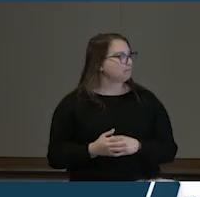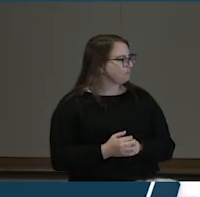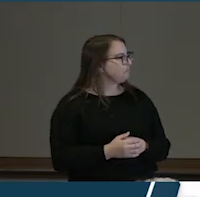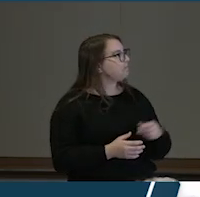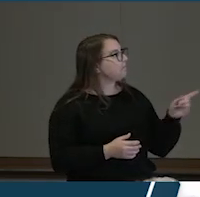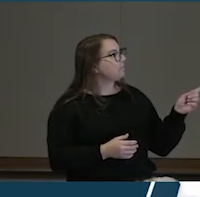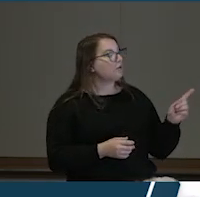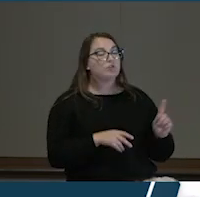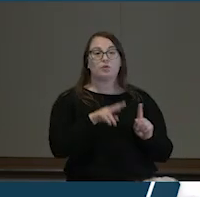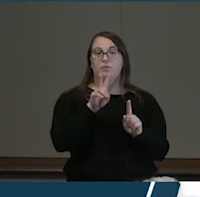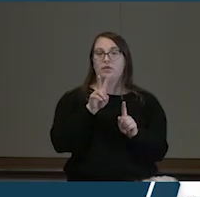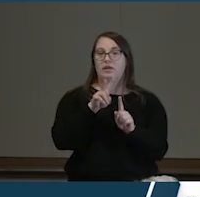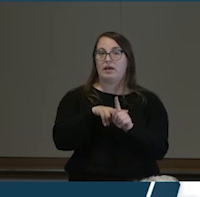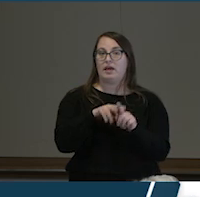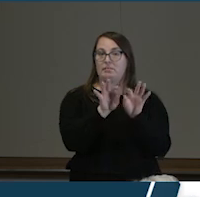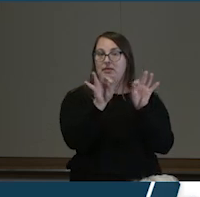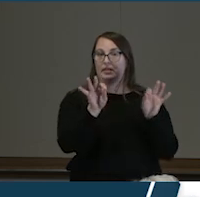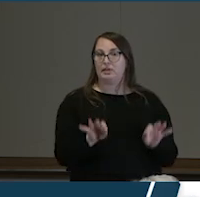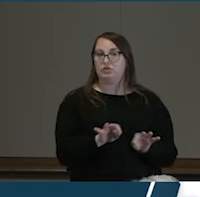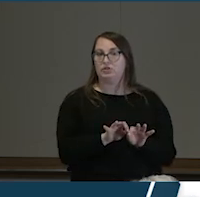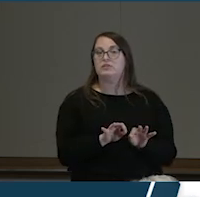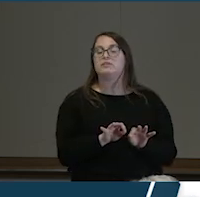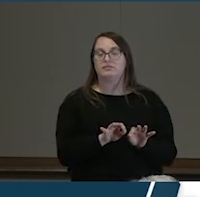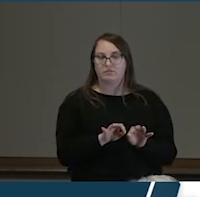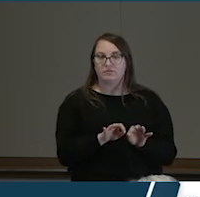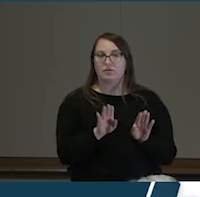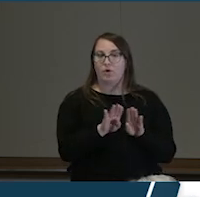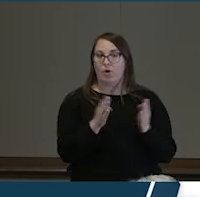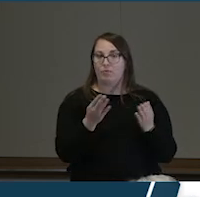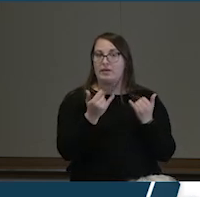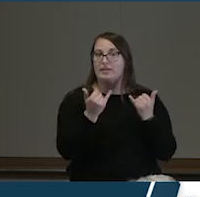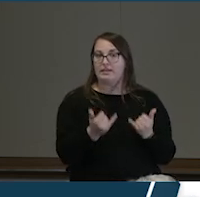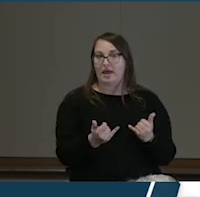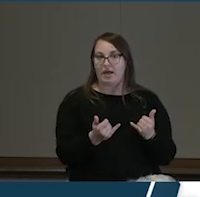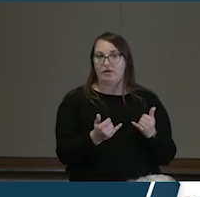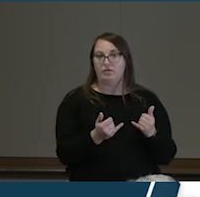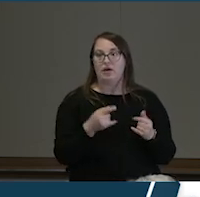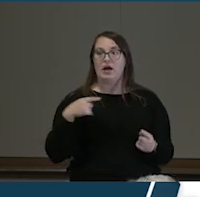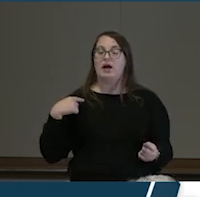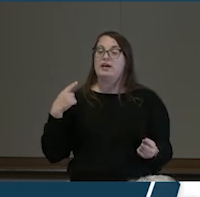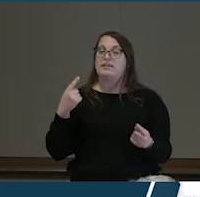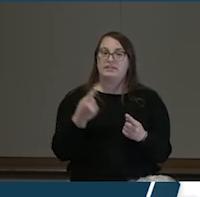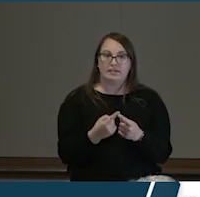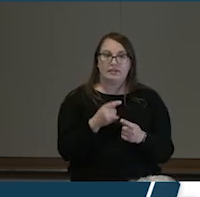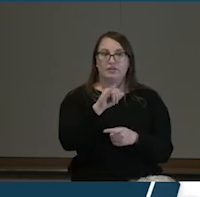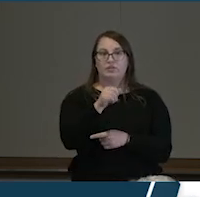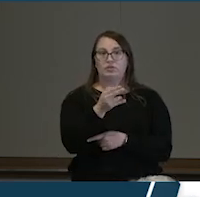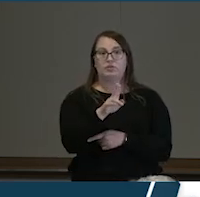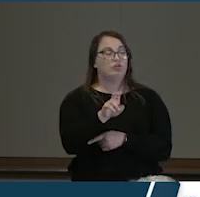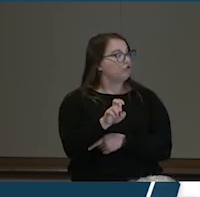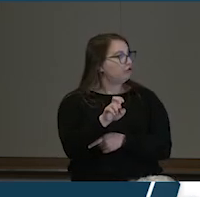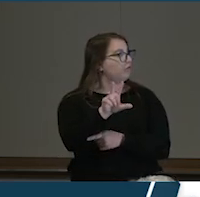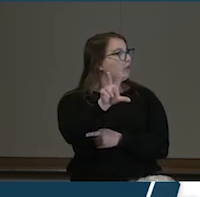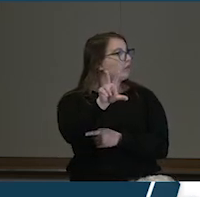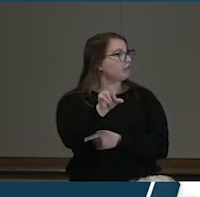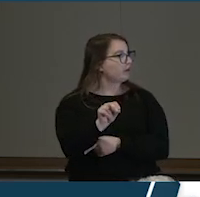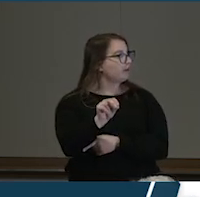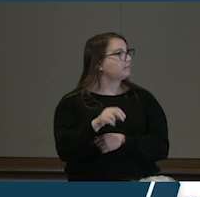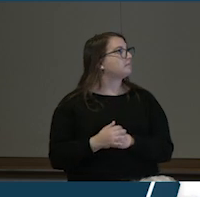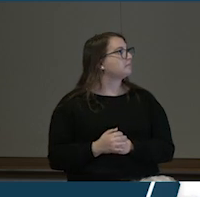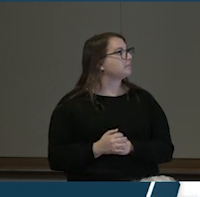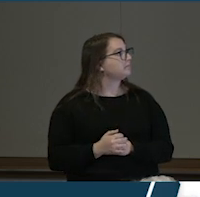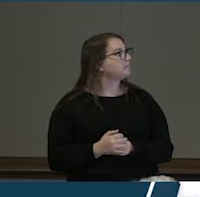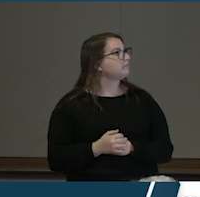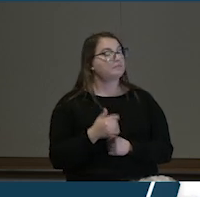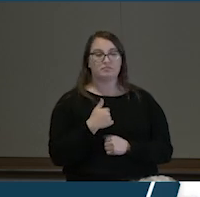are open now. They are only open until June 30th. So even if you're maybe thinking about it, I encourage you to apply.